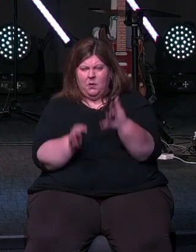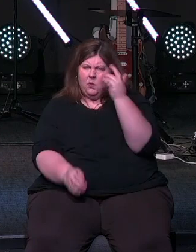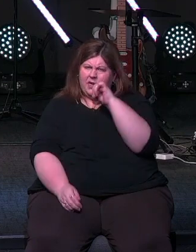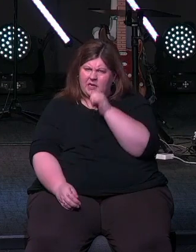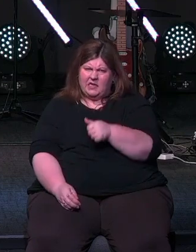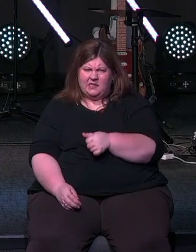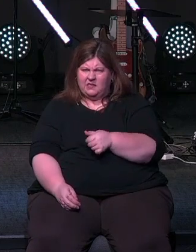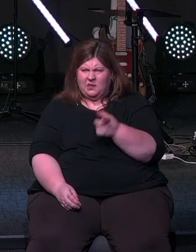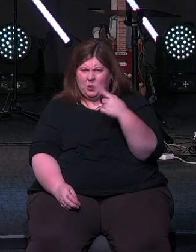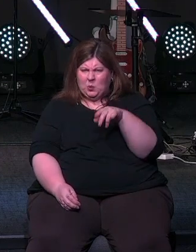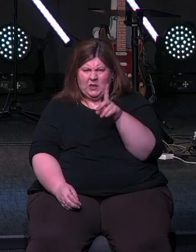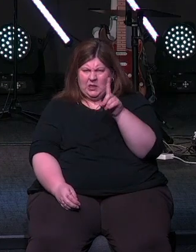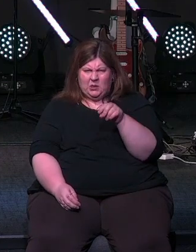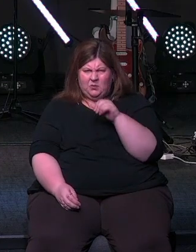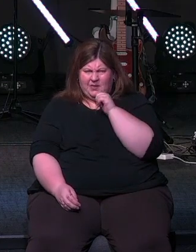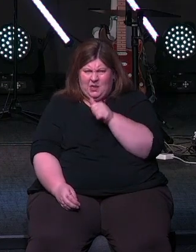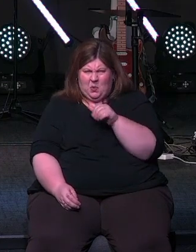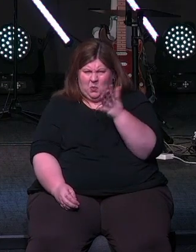Why don't we pray?